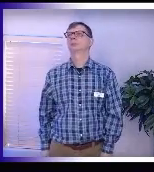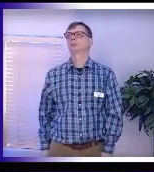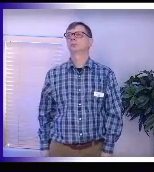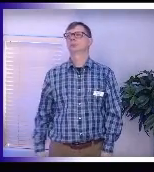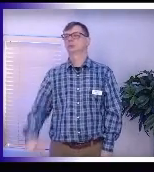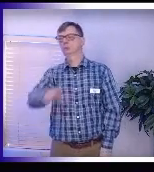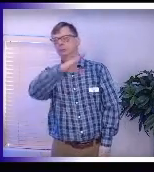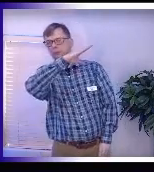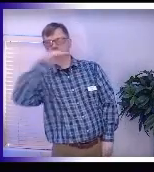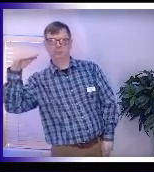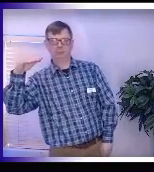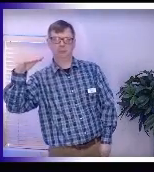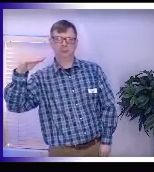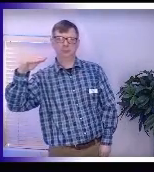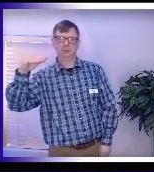And